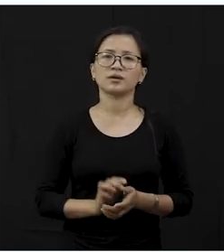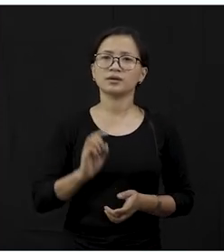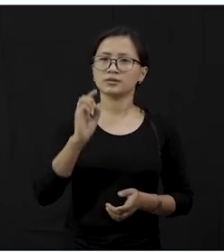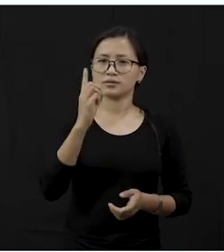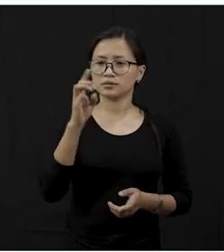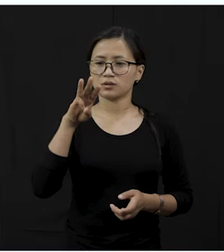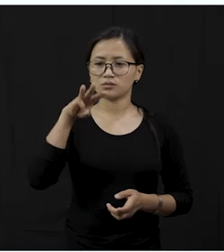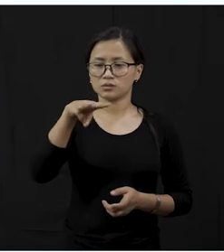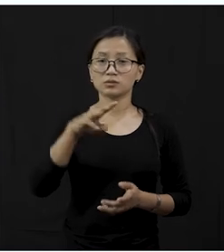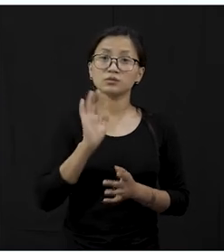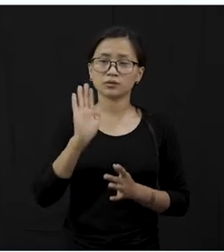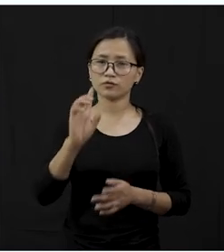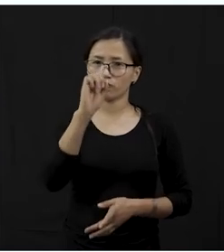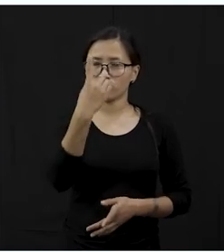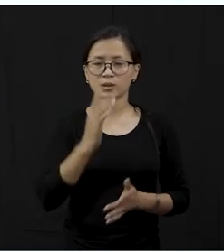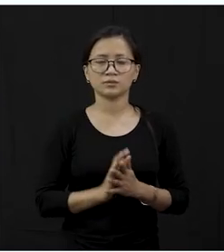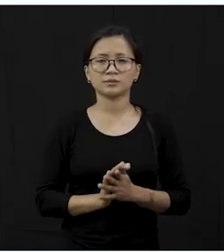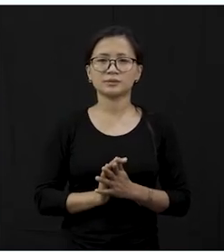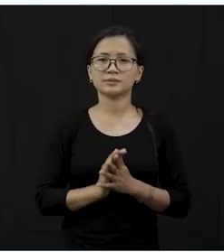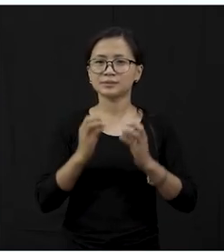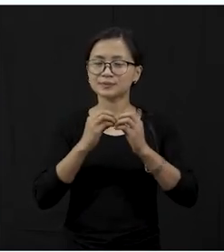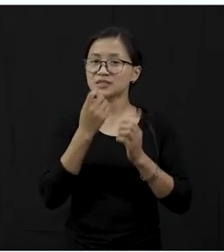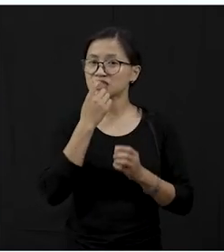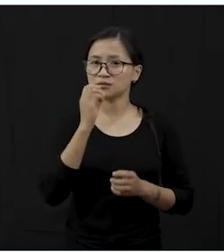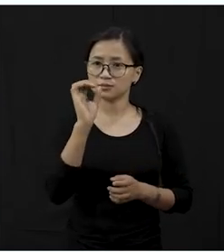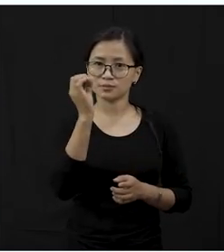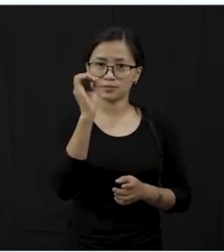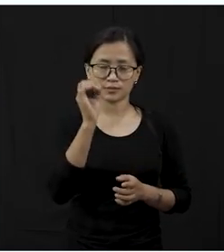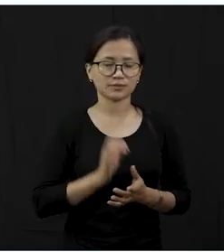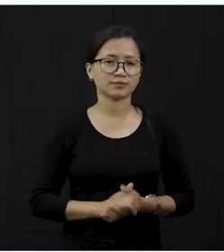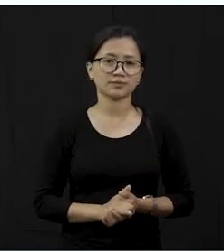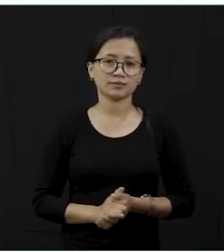bit. Now you have the next one, you have